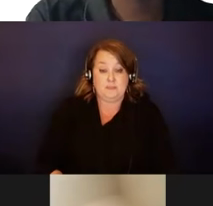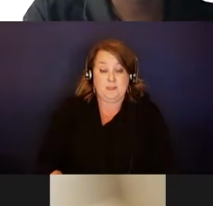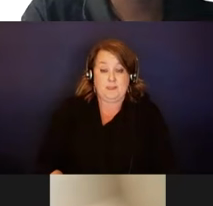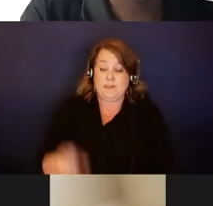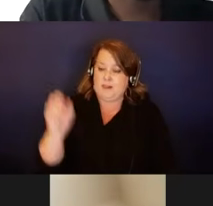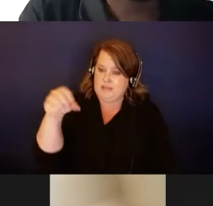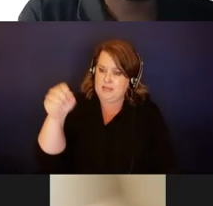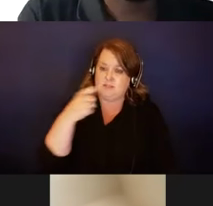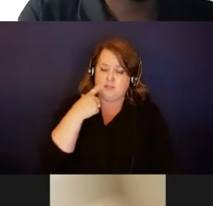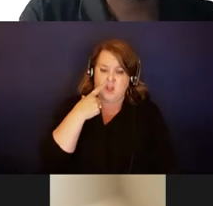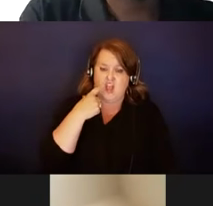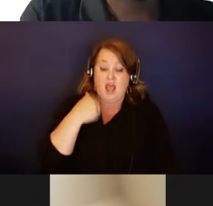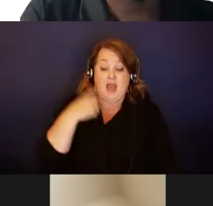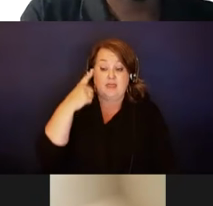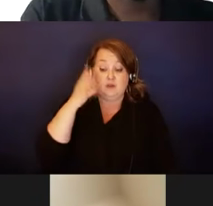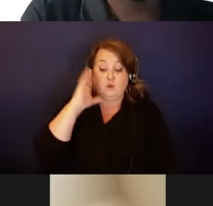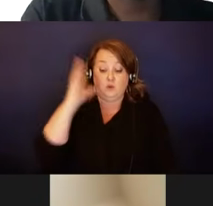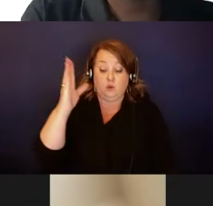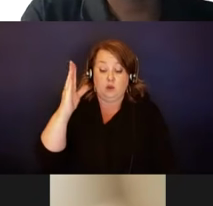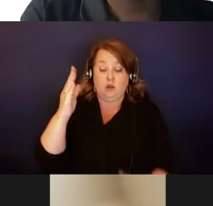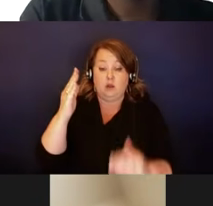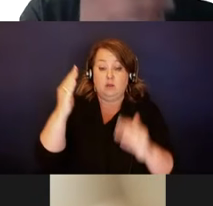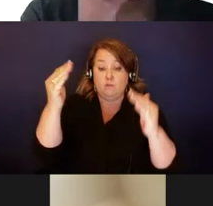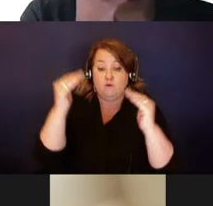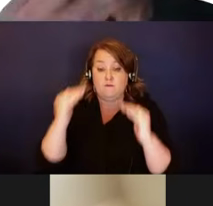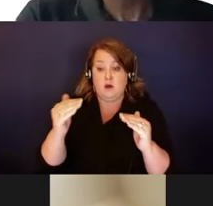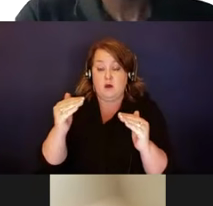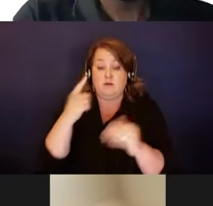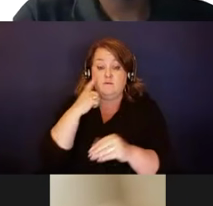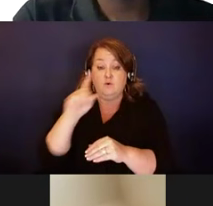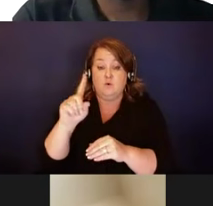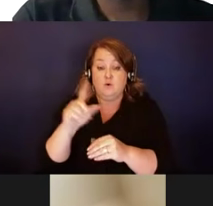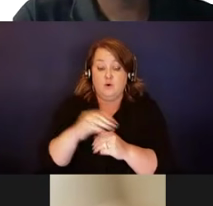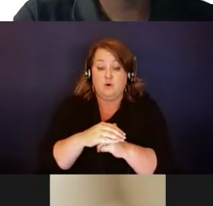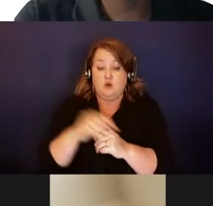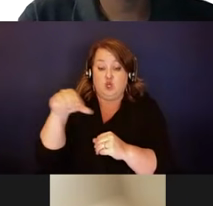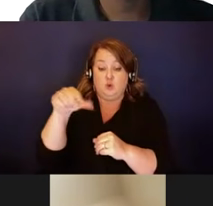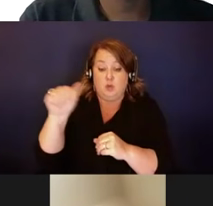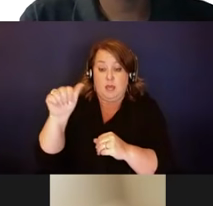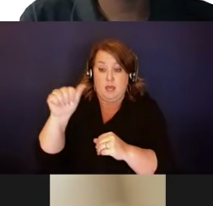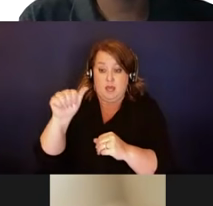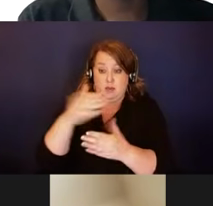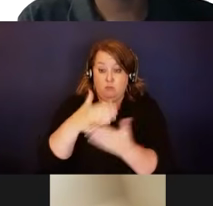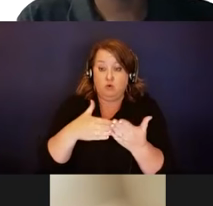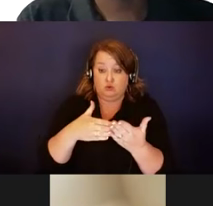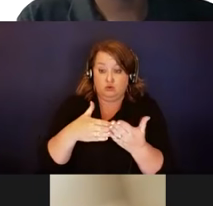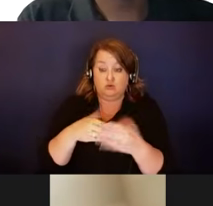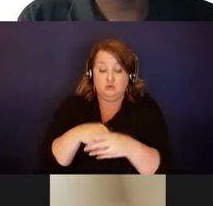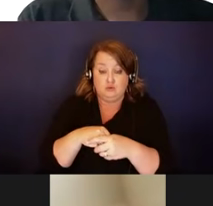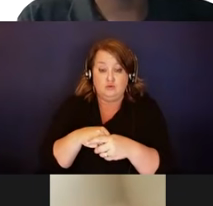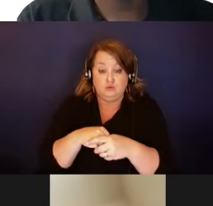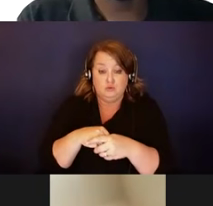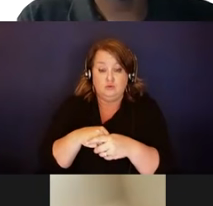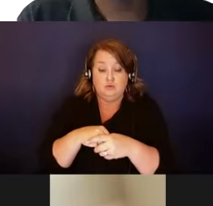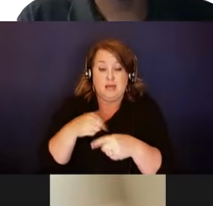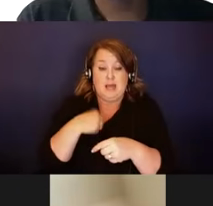Yes, so I think we're going to move on to our Q&A portion, because I